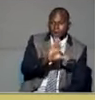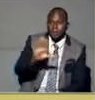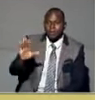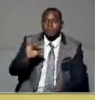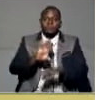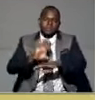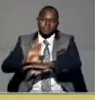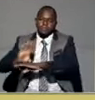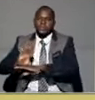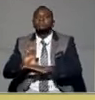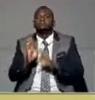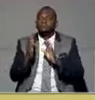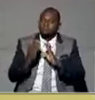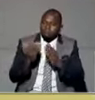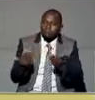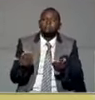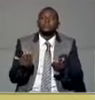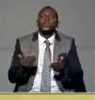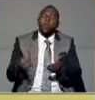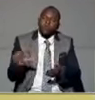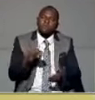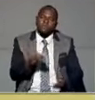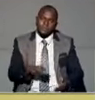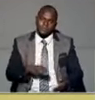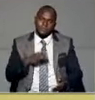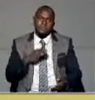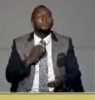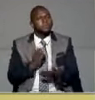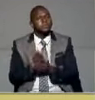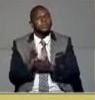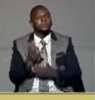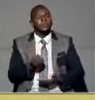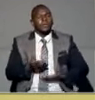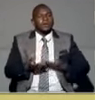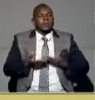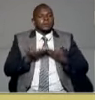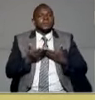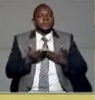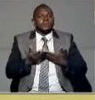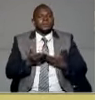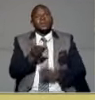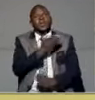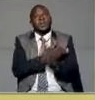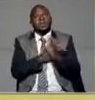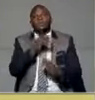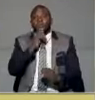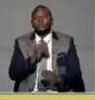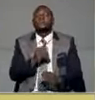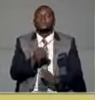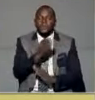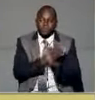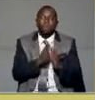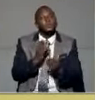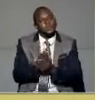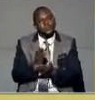congregations, dioceses, so that we all feel that we are inspired by the great man of God. Mm. I know,